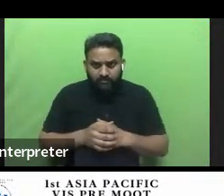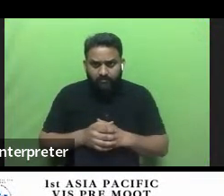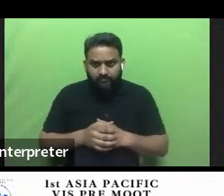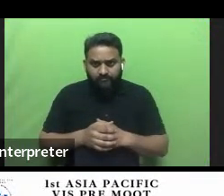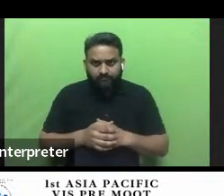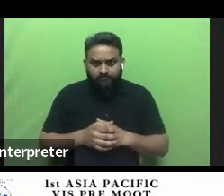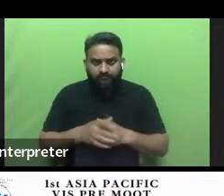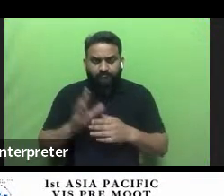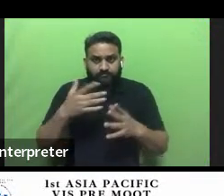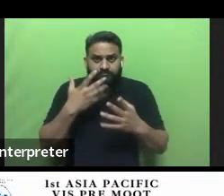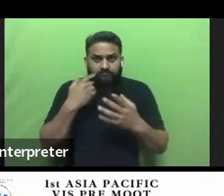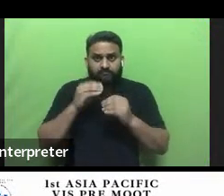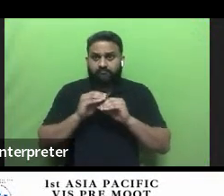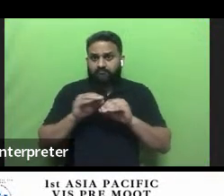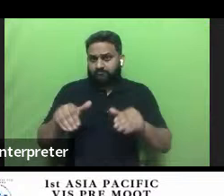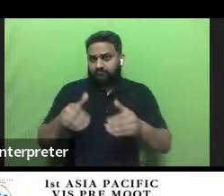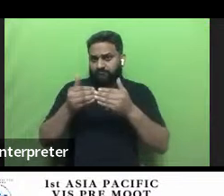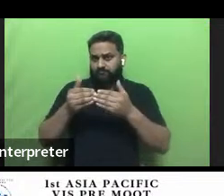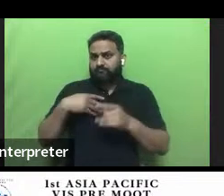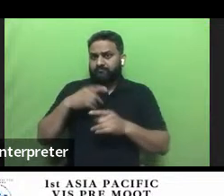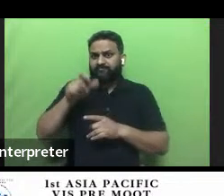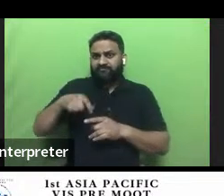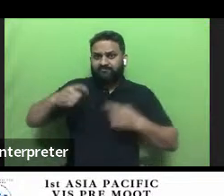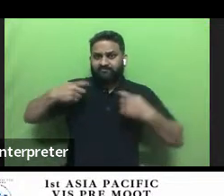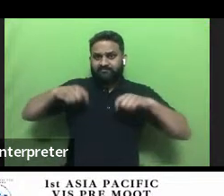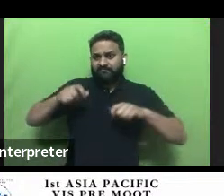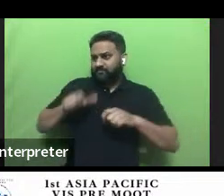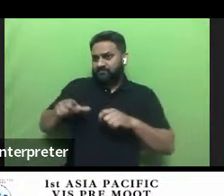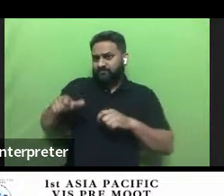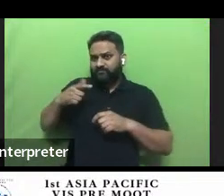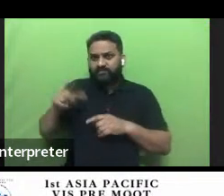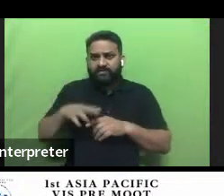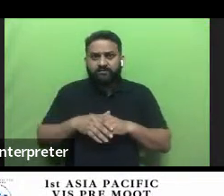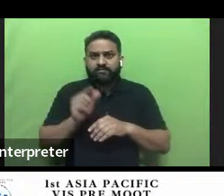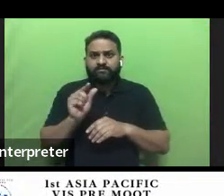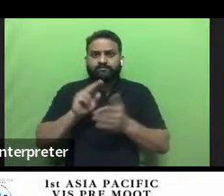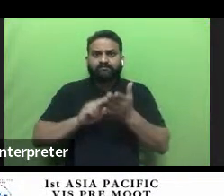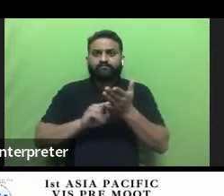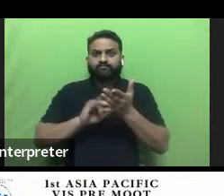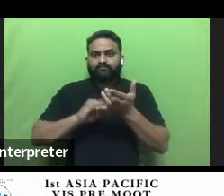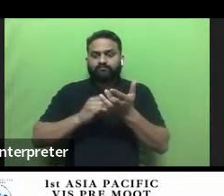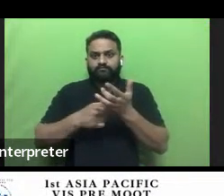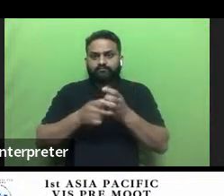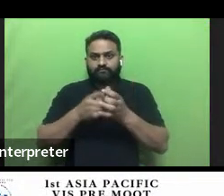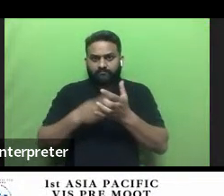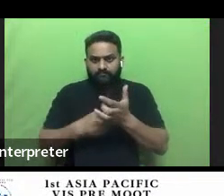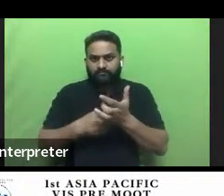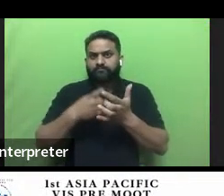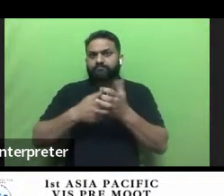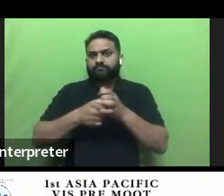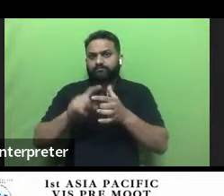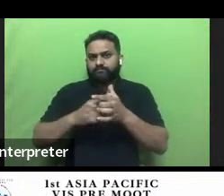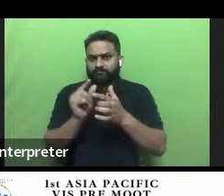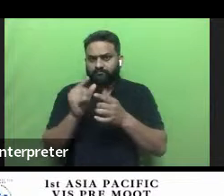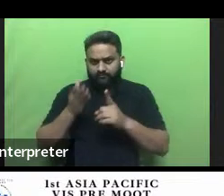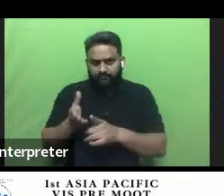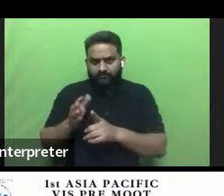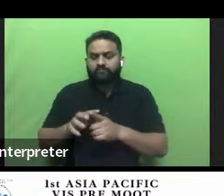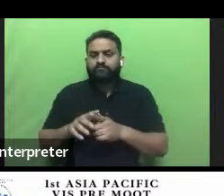Let me just introduce the other arbitrators. We have Sundaraju and